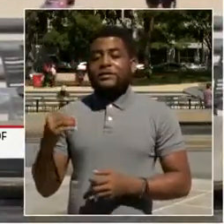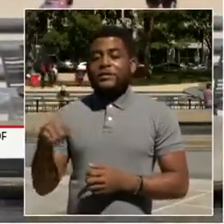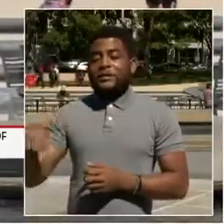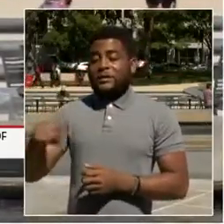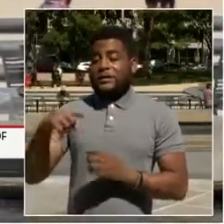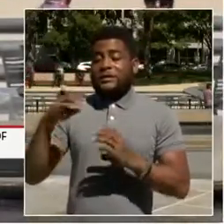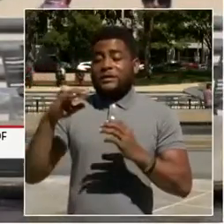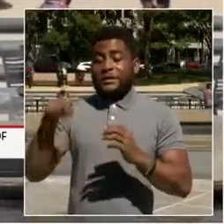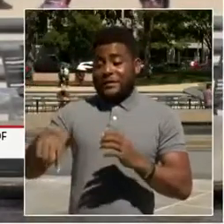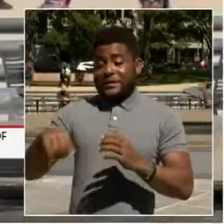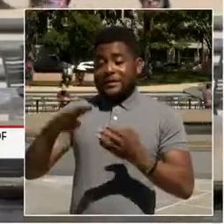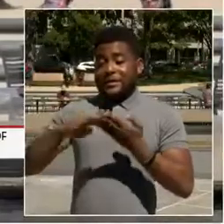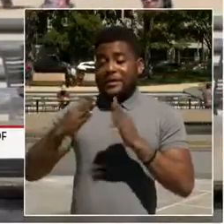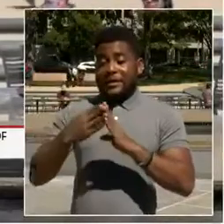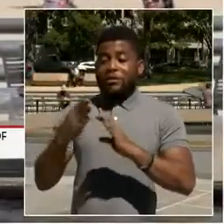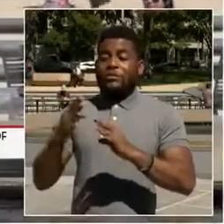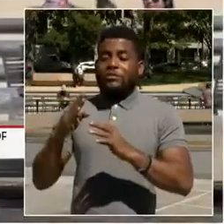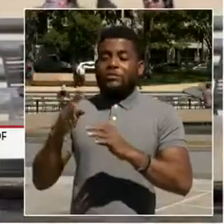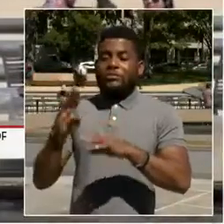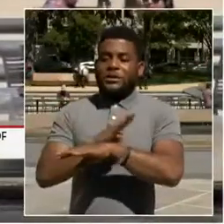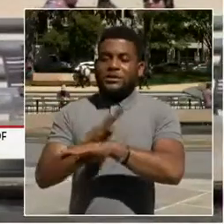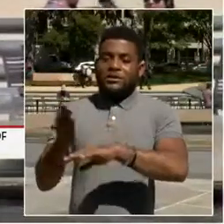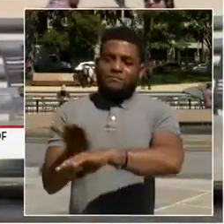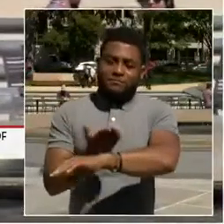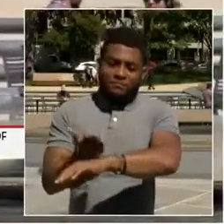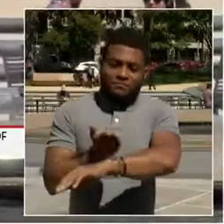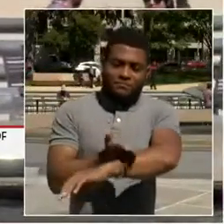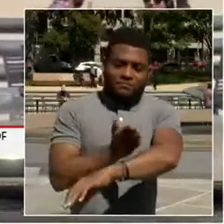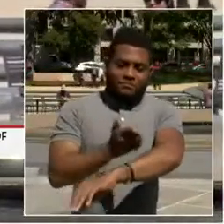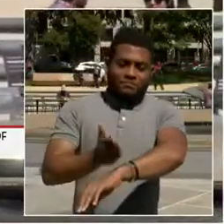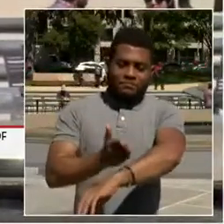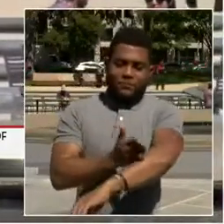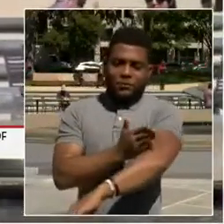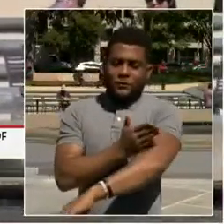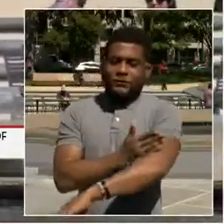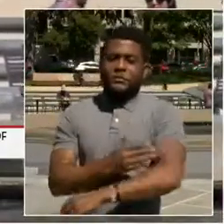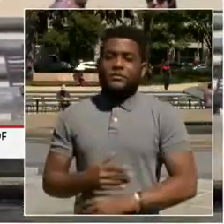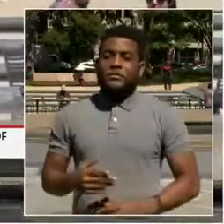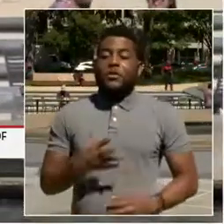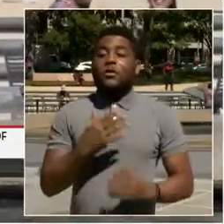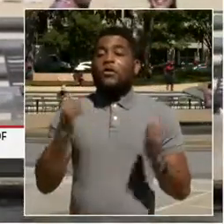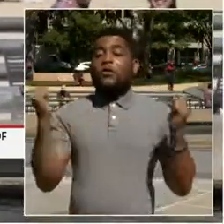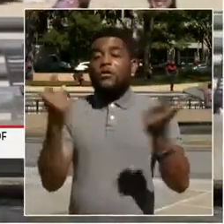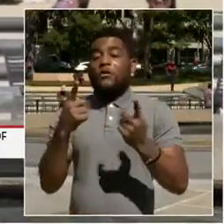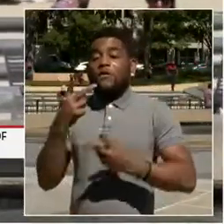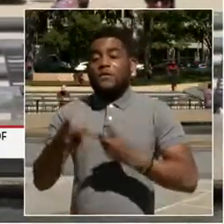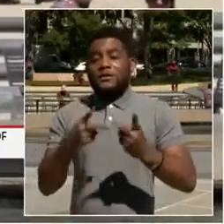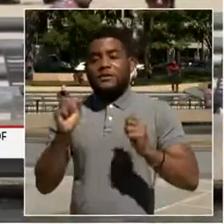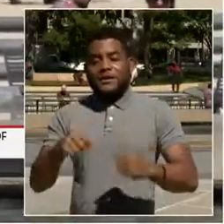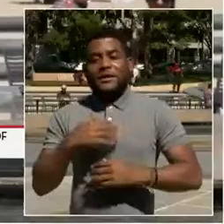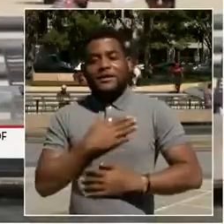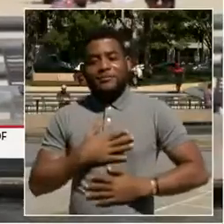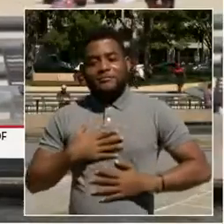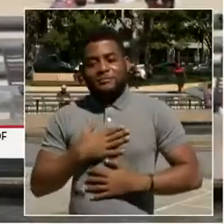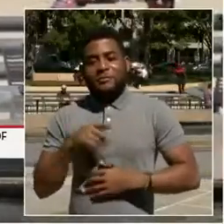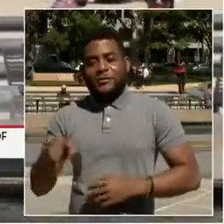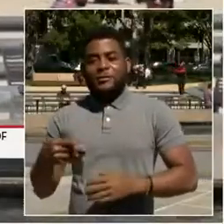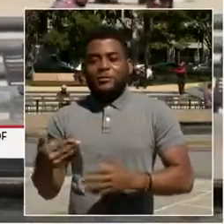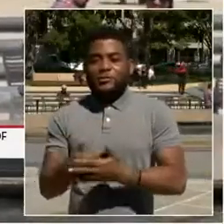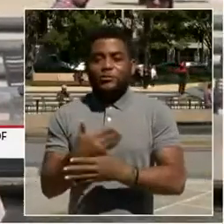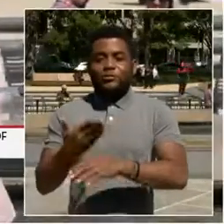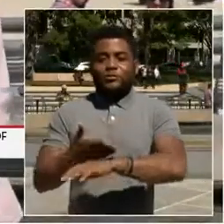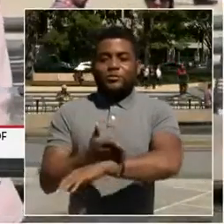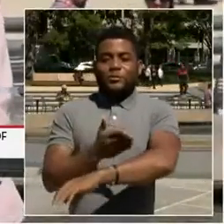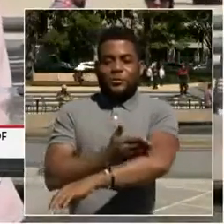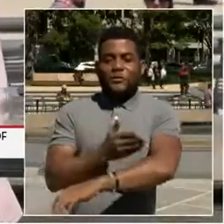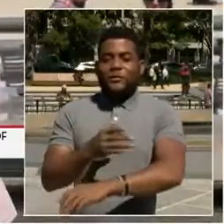Improvement District, visitors today will be able to enjoy a beautifully restored park. With